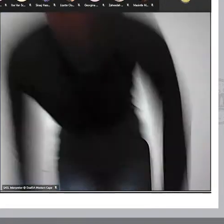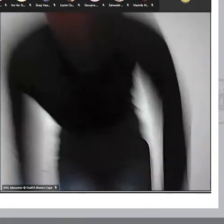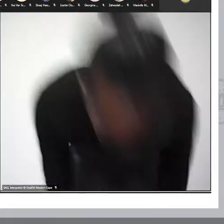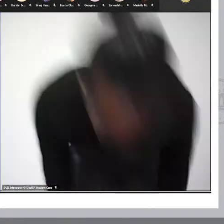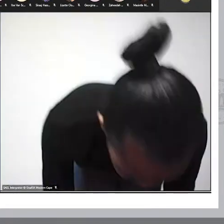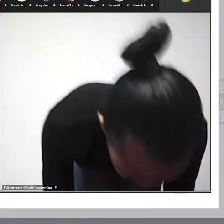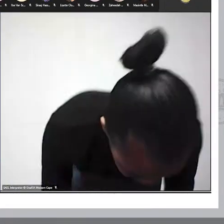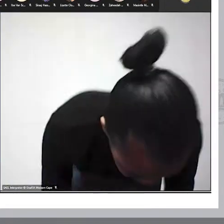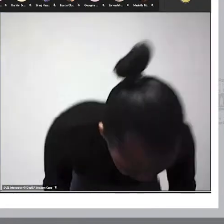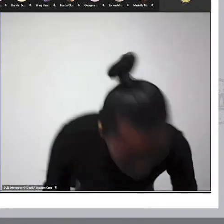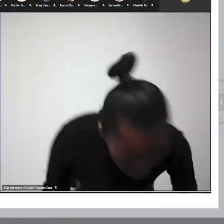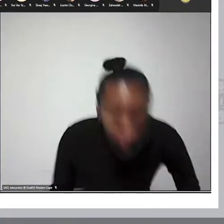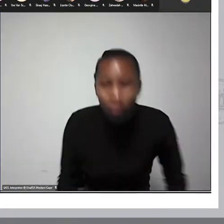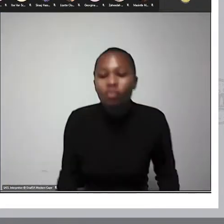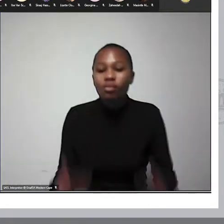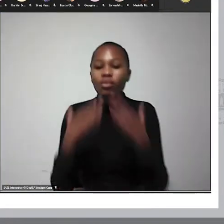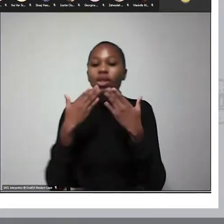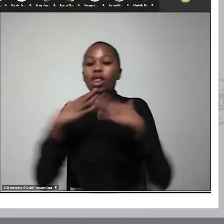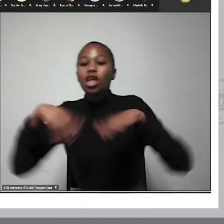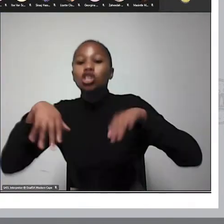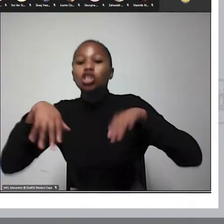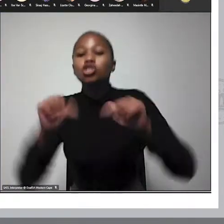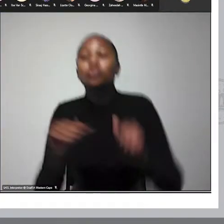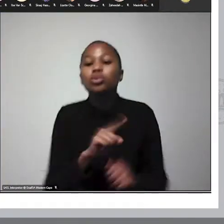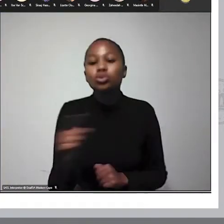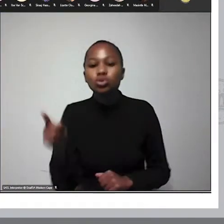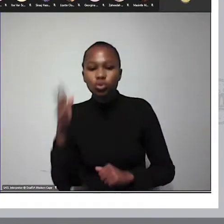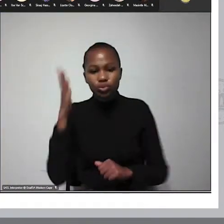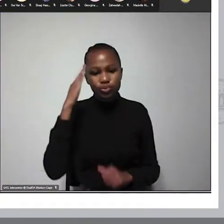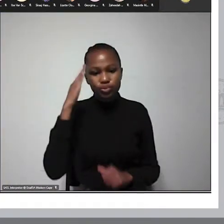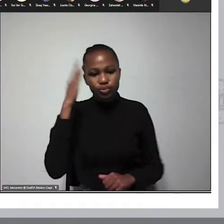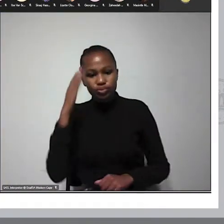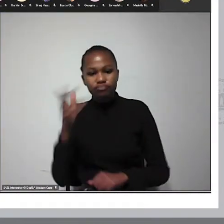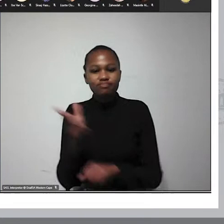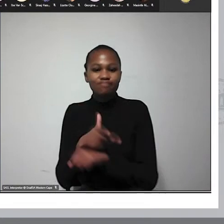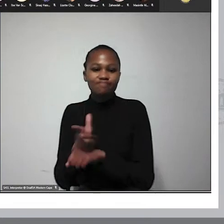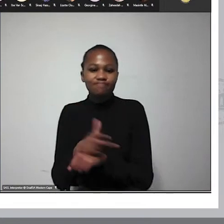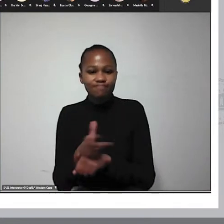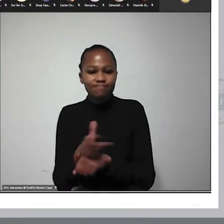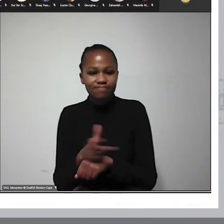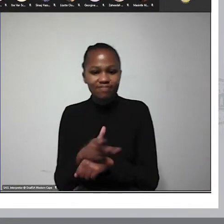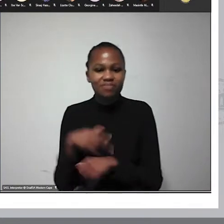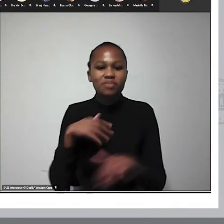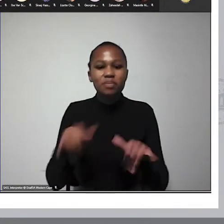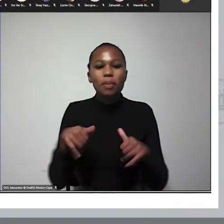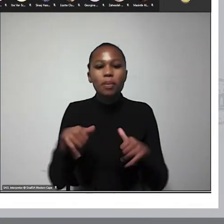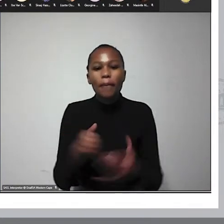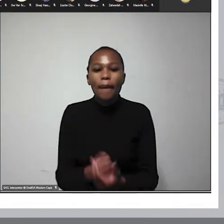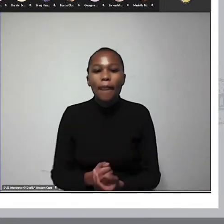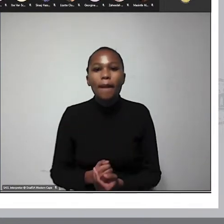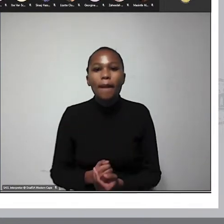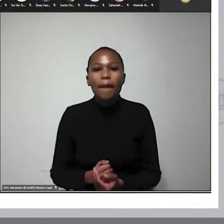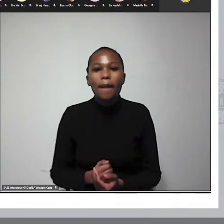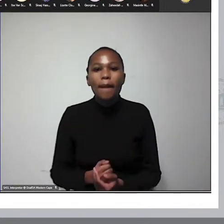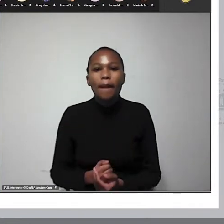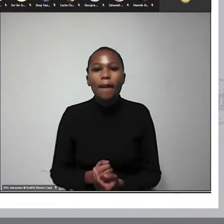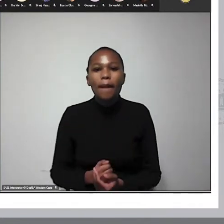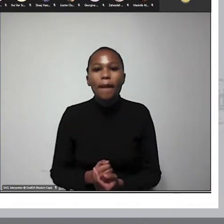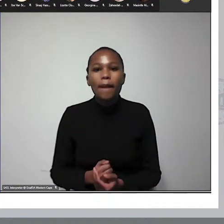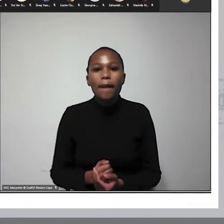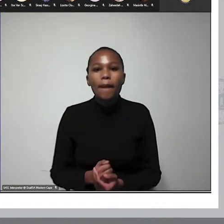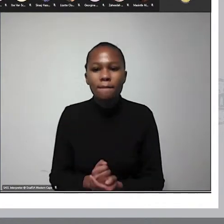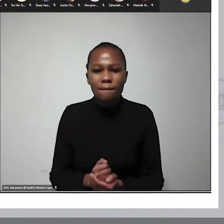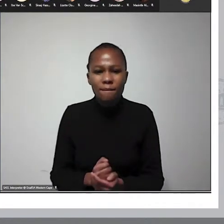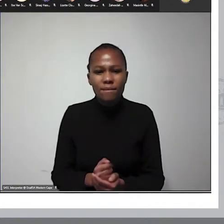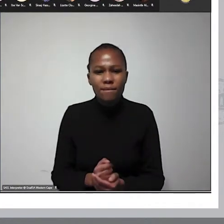and Karen, you know, you two need to put on your cameras because you're the experts. In fact, Karen, Karen, I know you